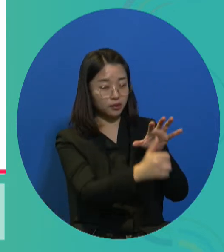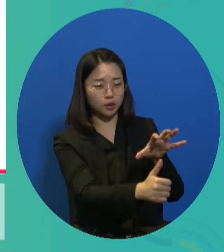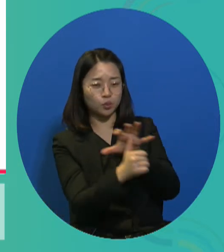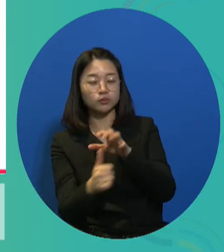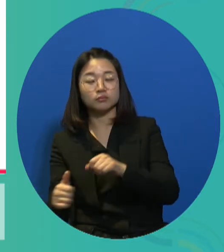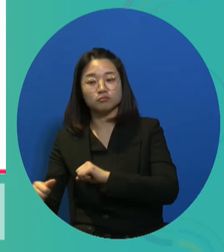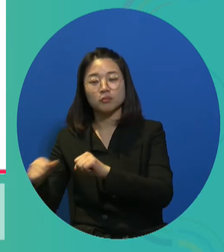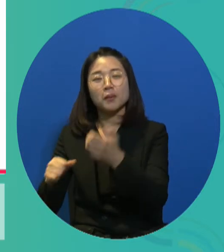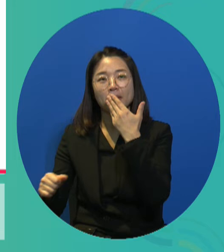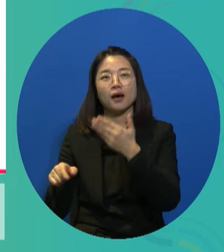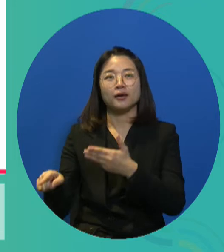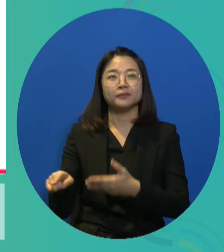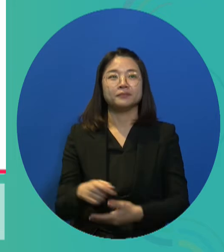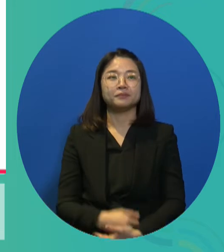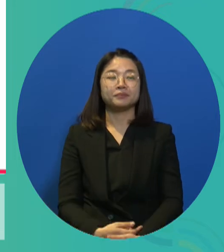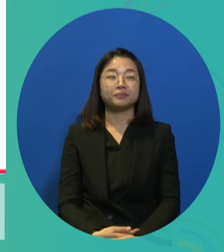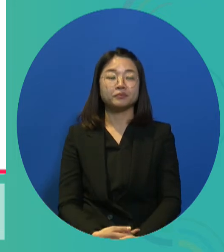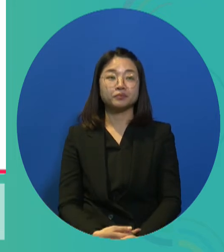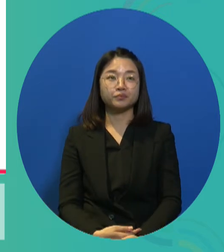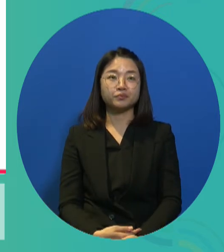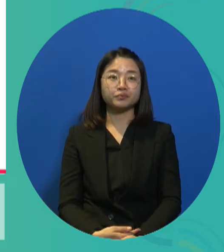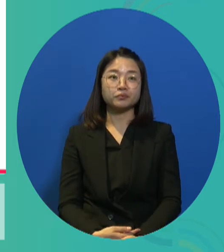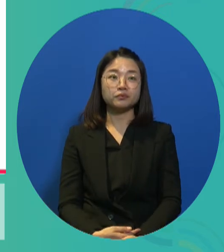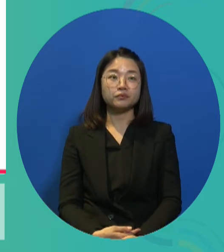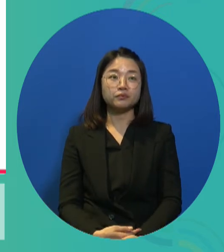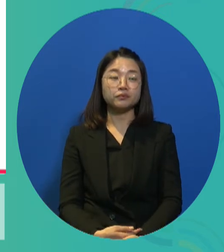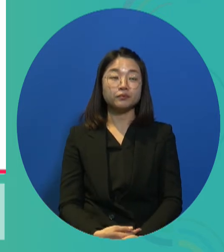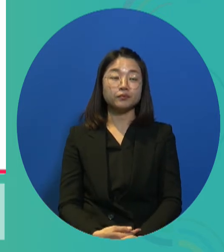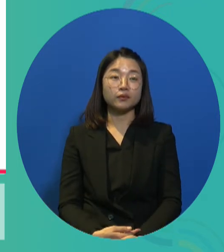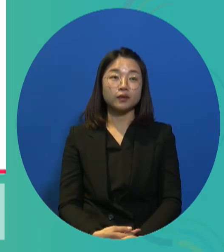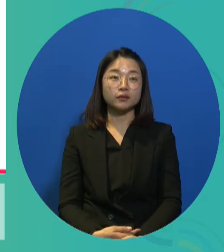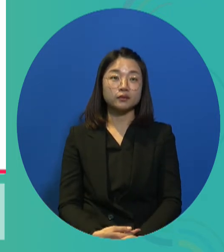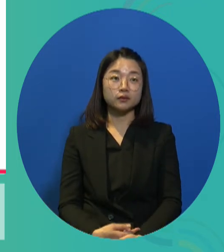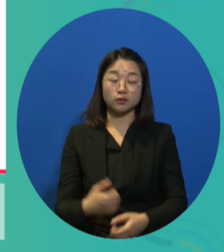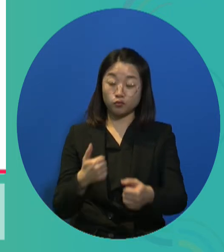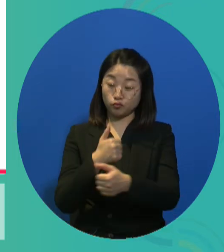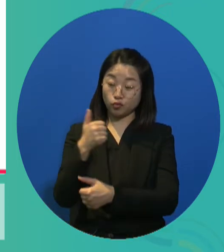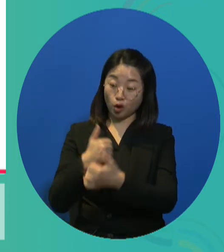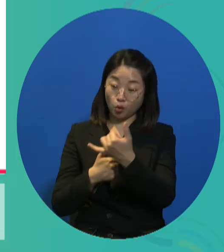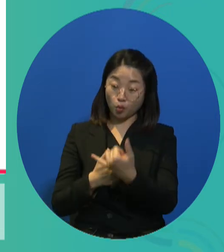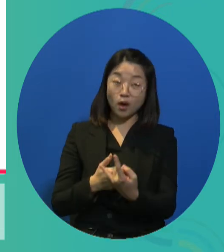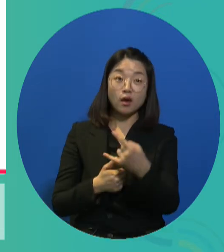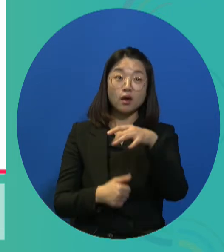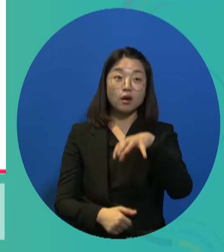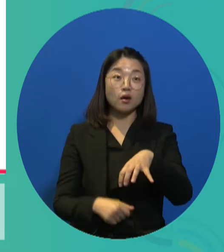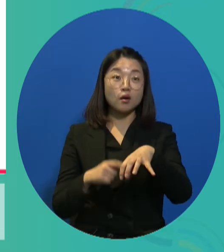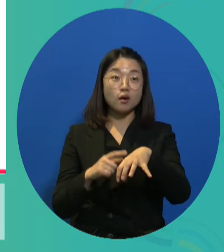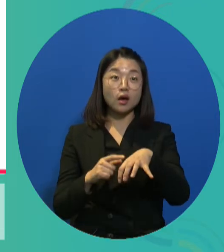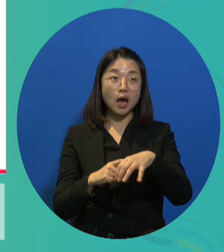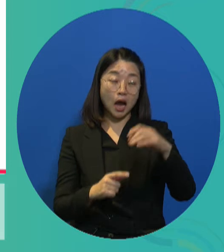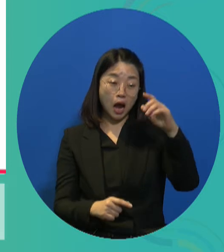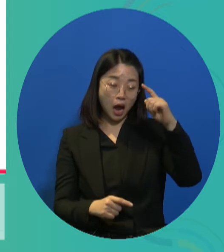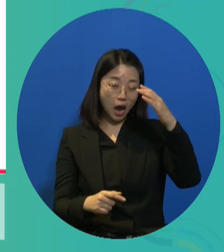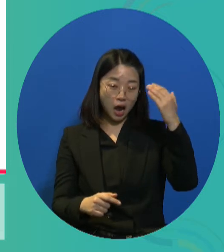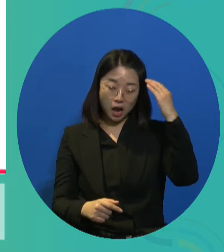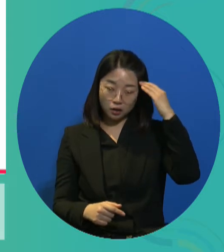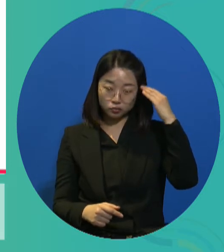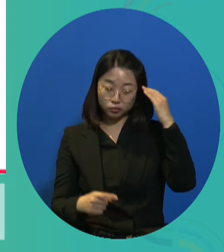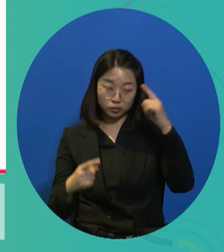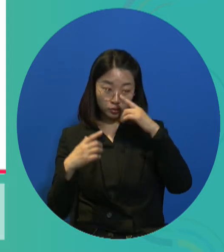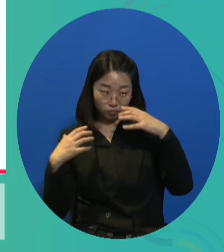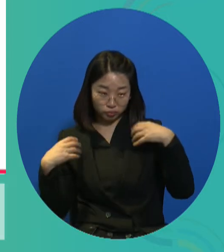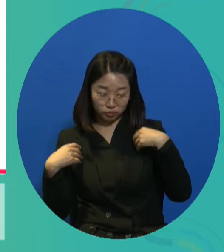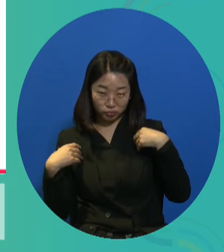So these offer some good opportunities to lead fundamental